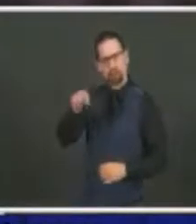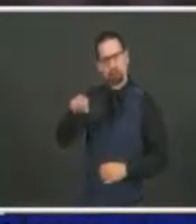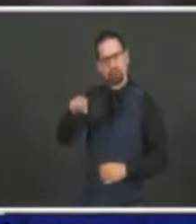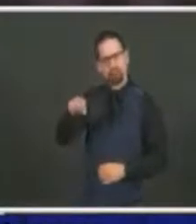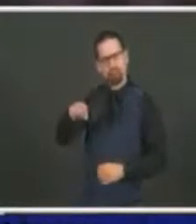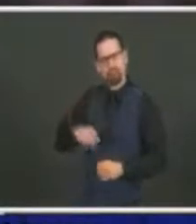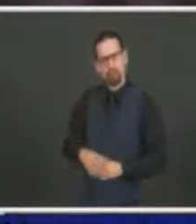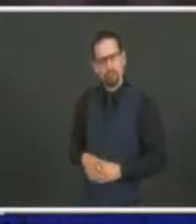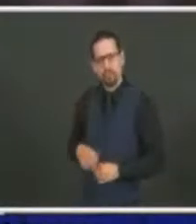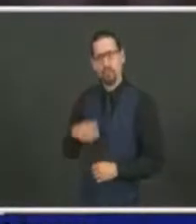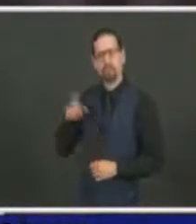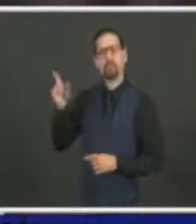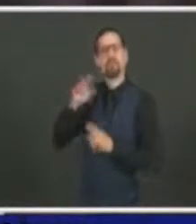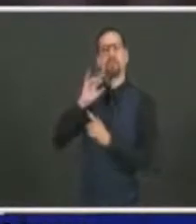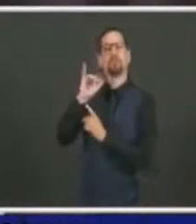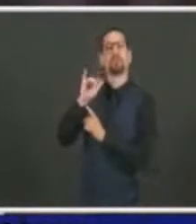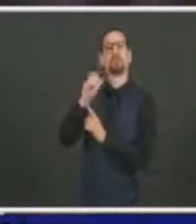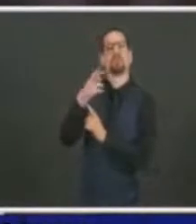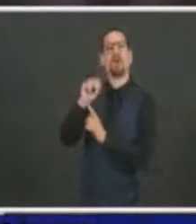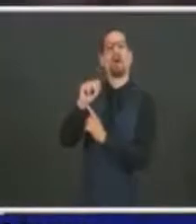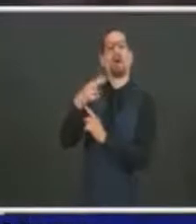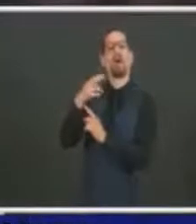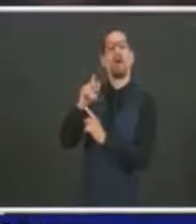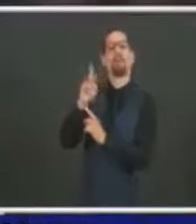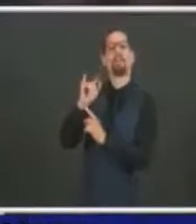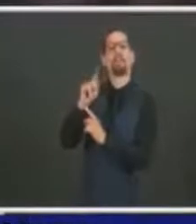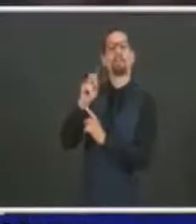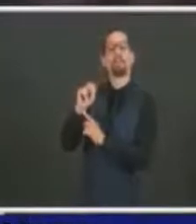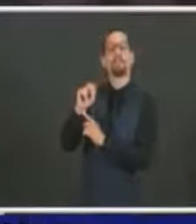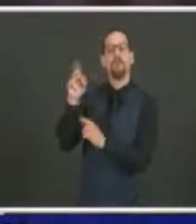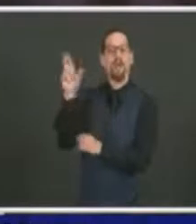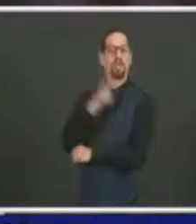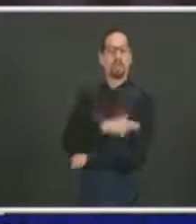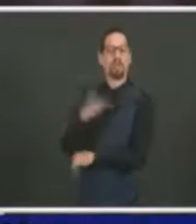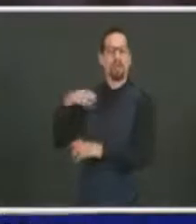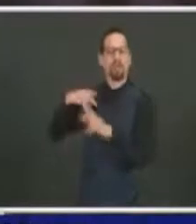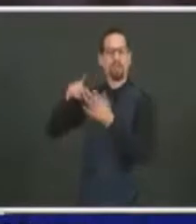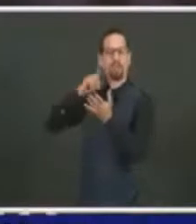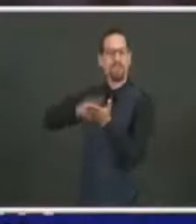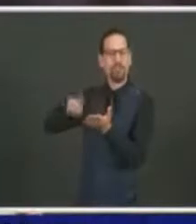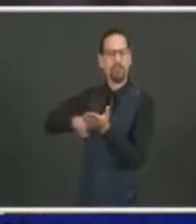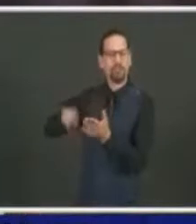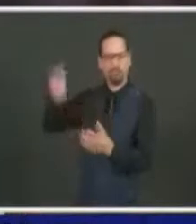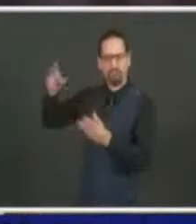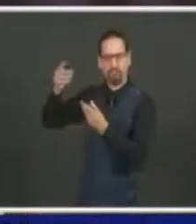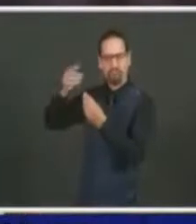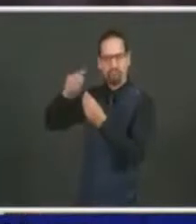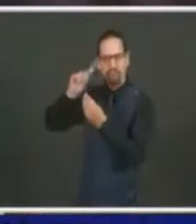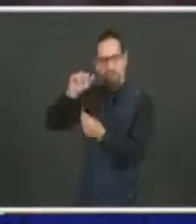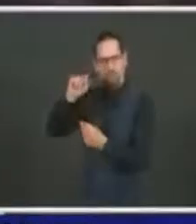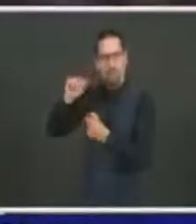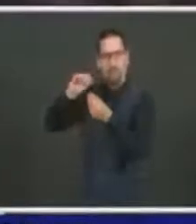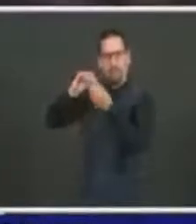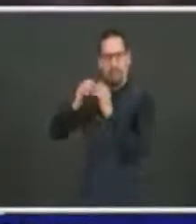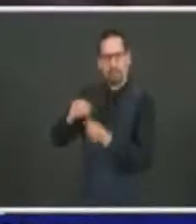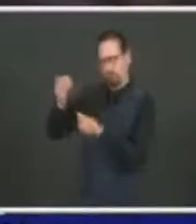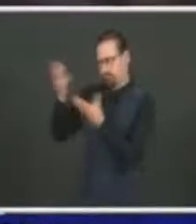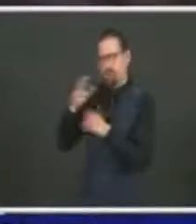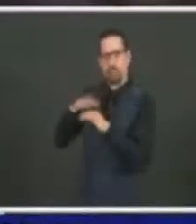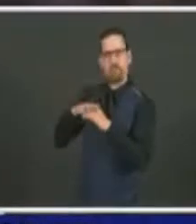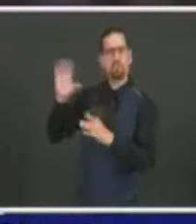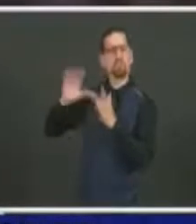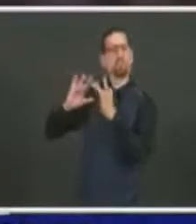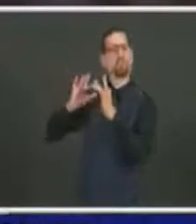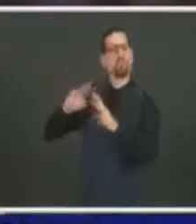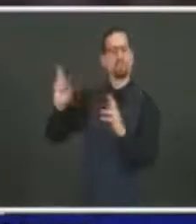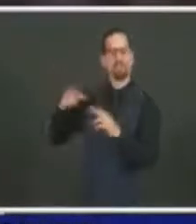Johns Hopkins is doing a great job of keeping this up to date. You could go on their website, but we're going to put it on our website.